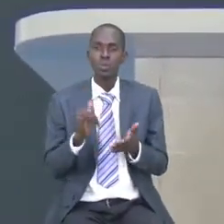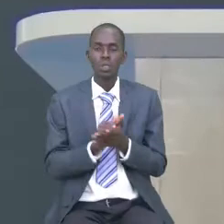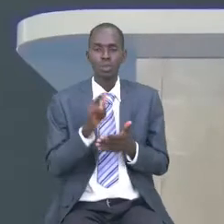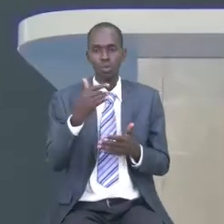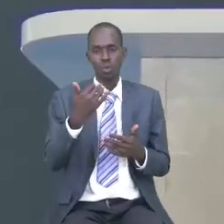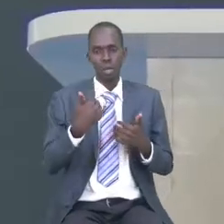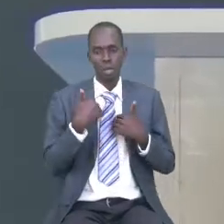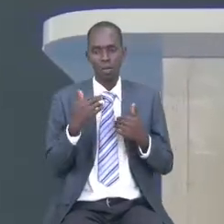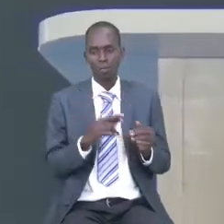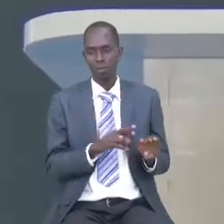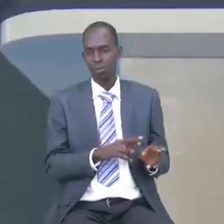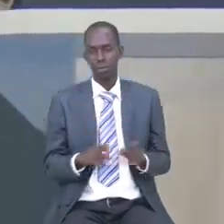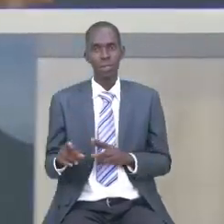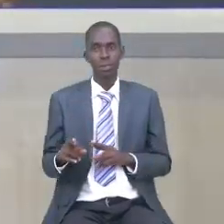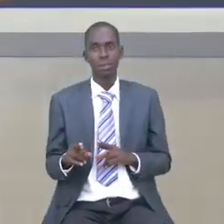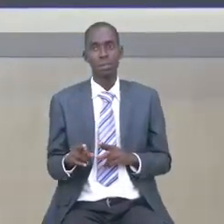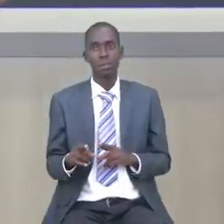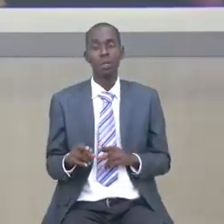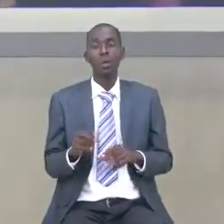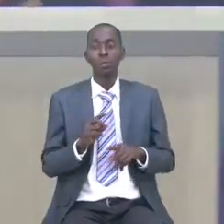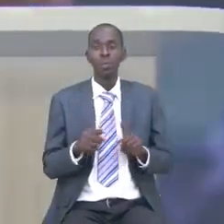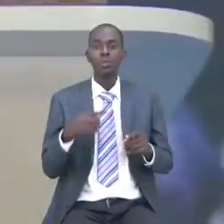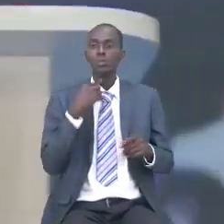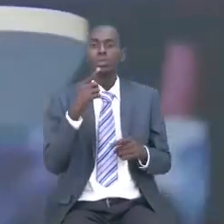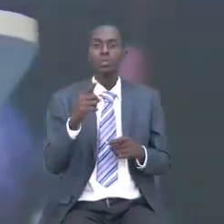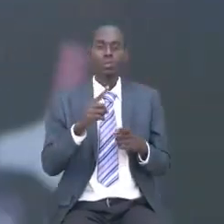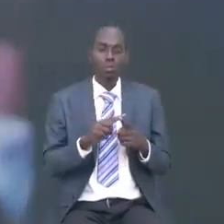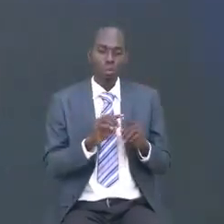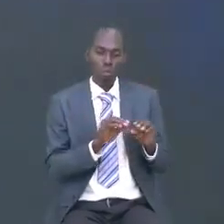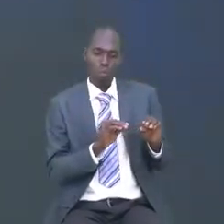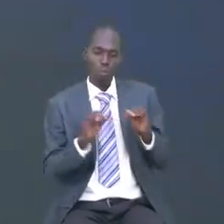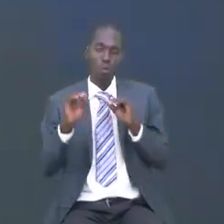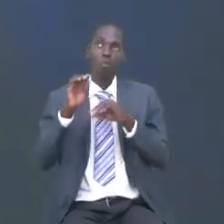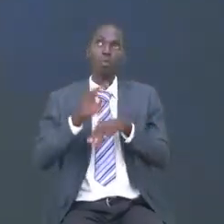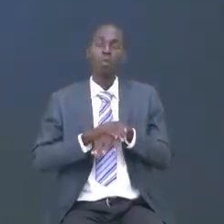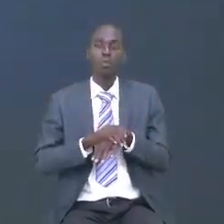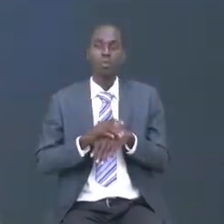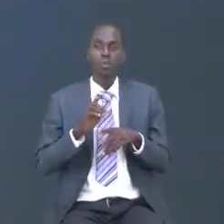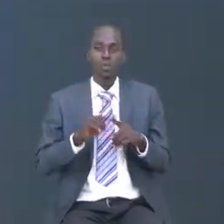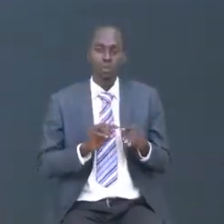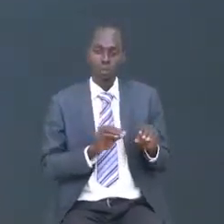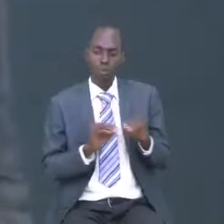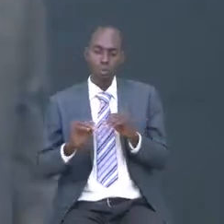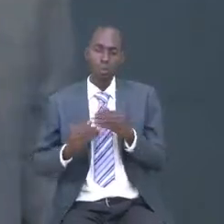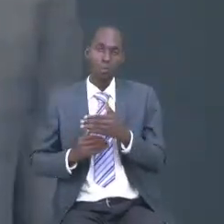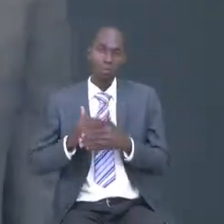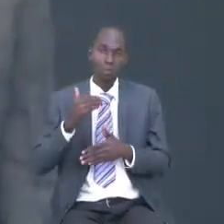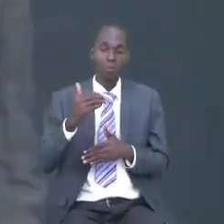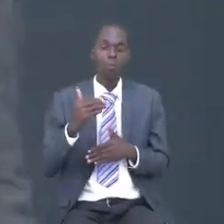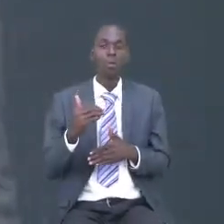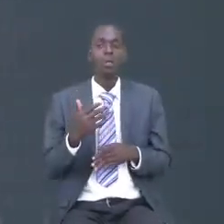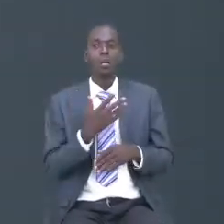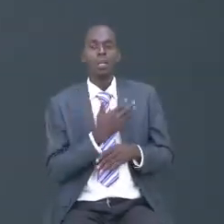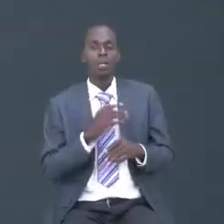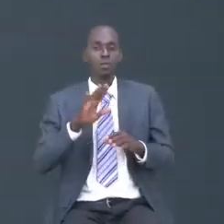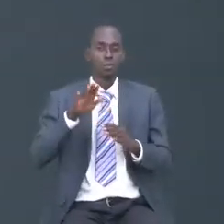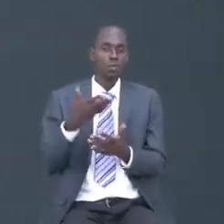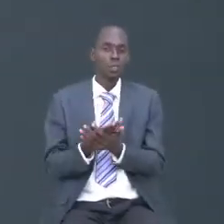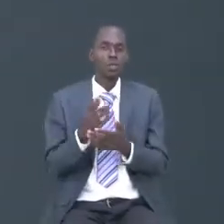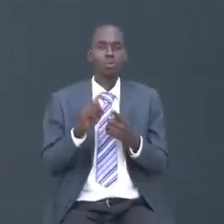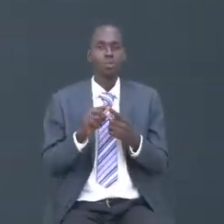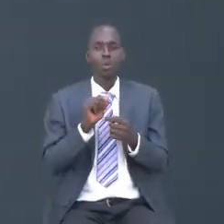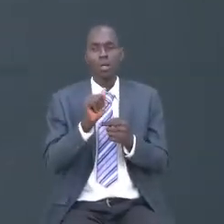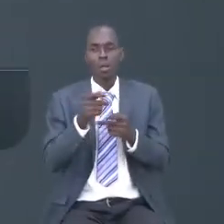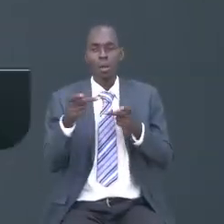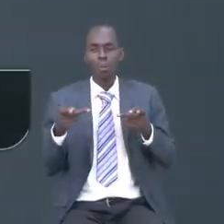up and to move up and to move forward, and then to get to a place you